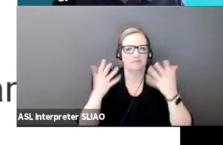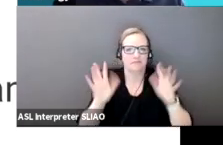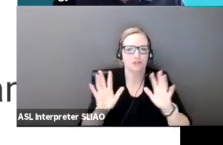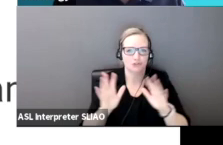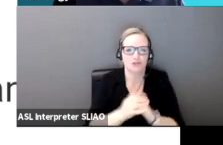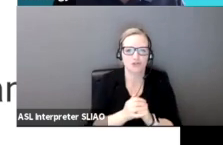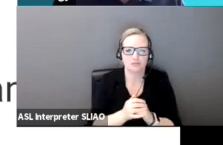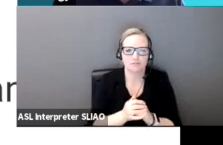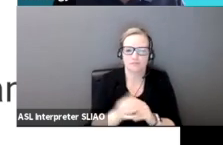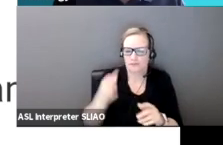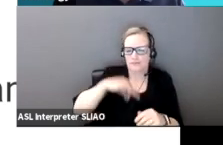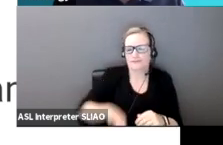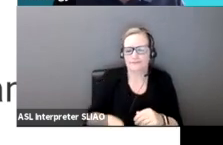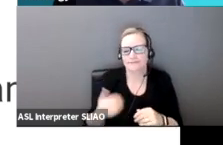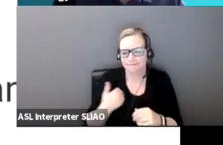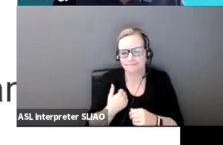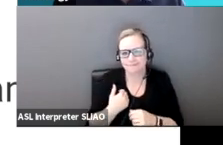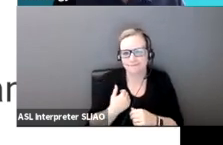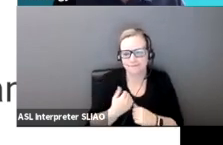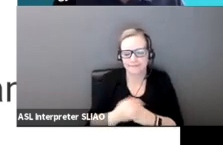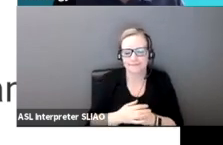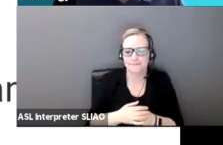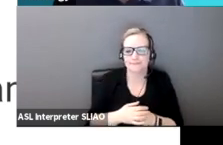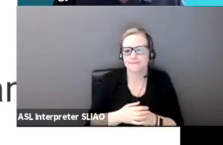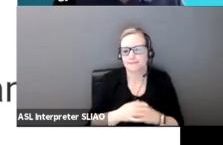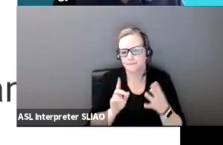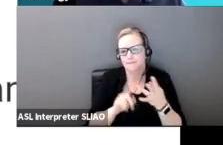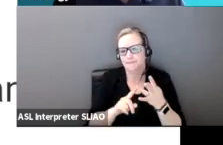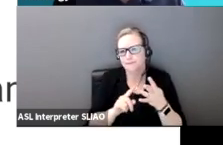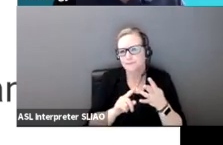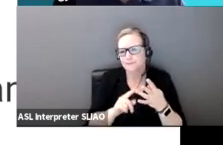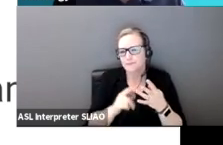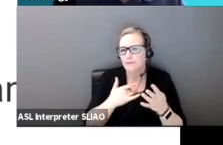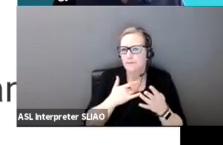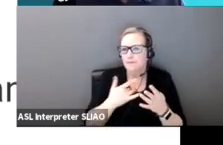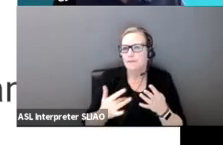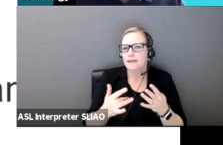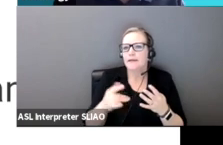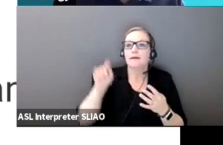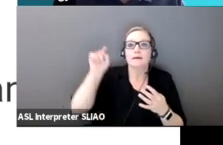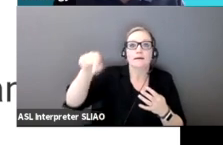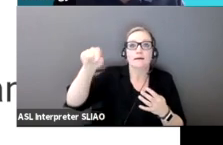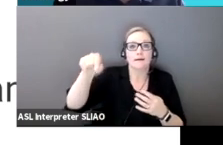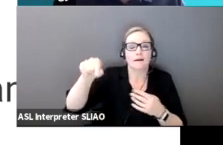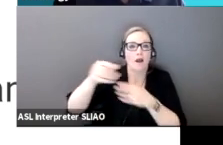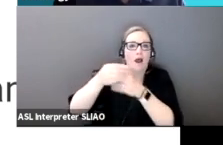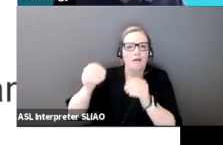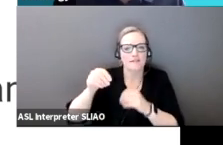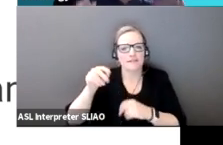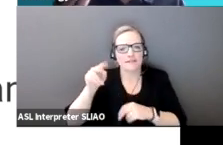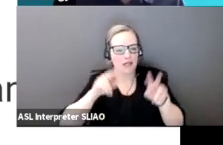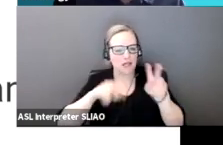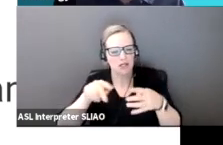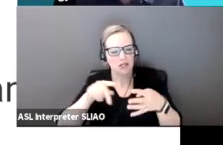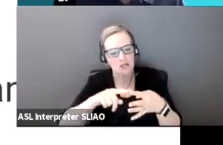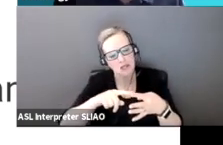drawing in a patent application, that can often change the course of whether